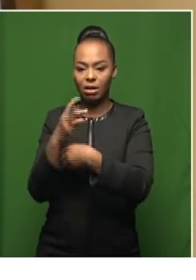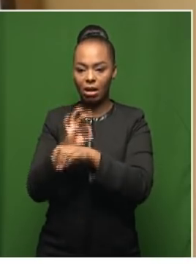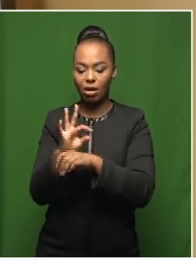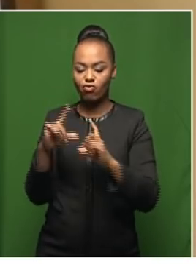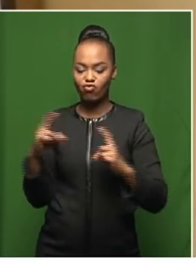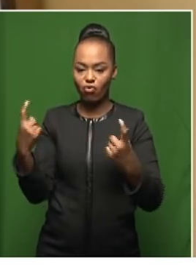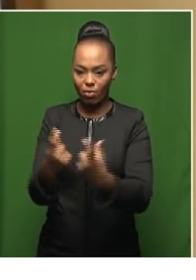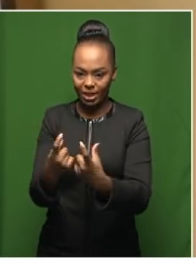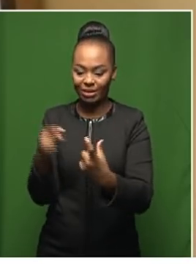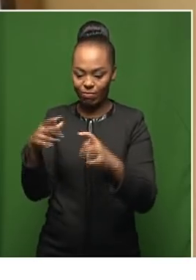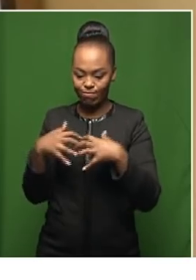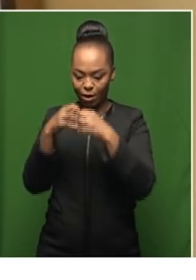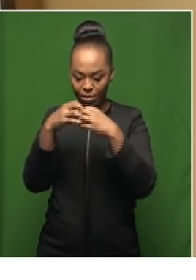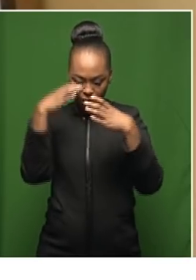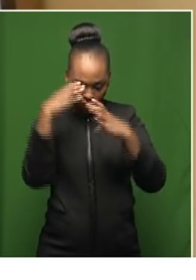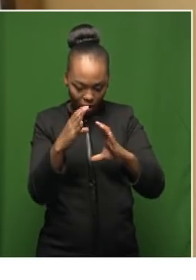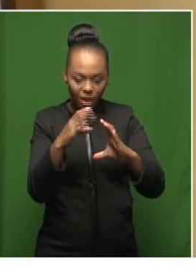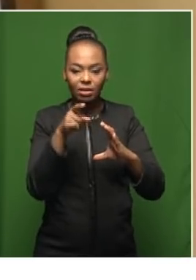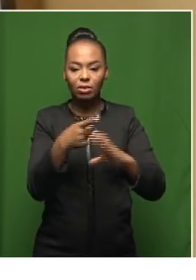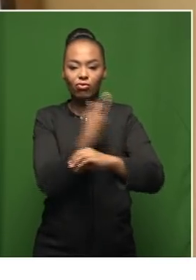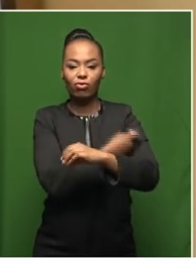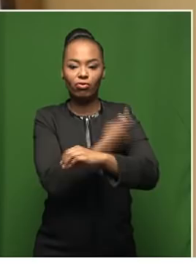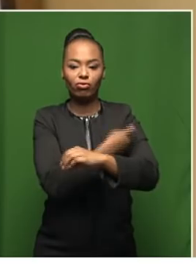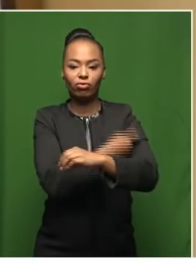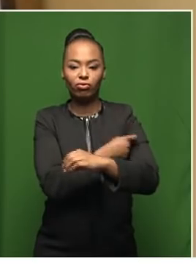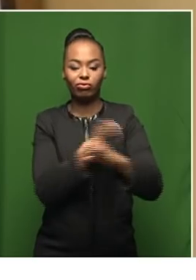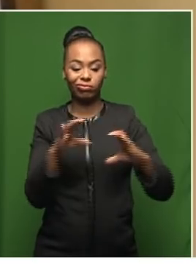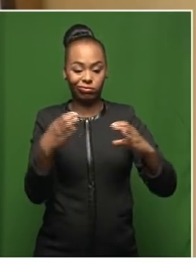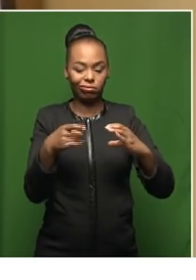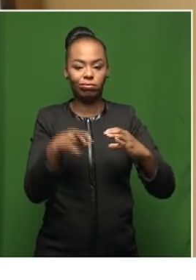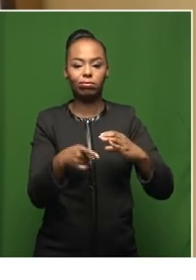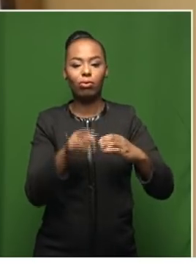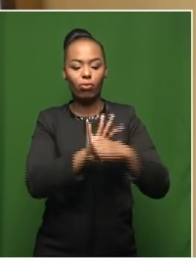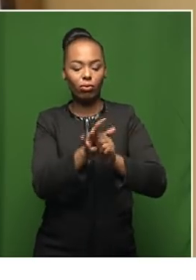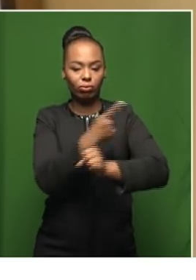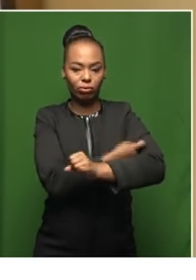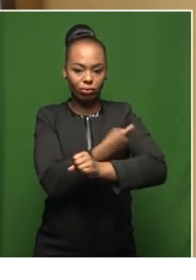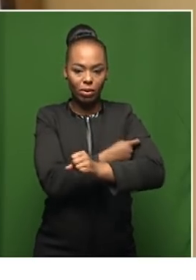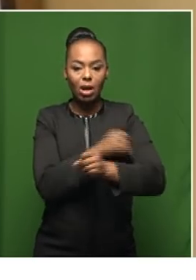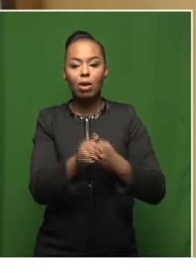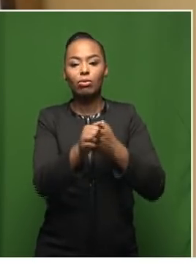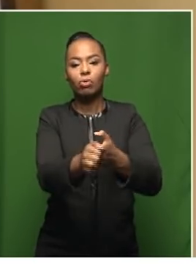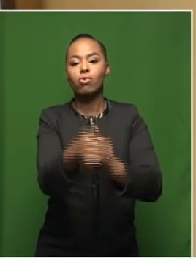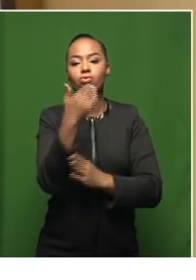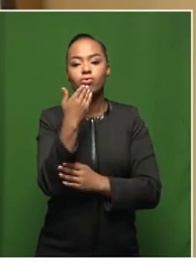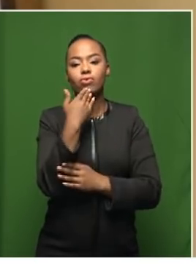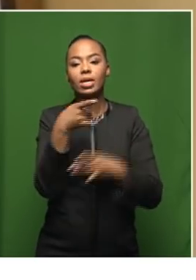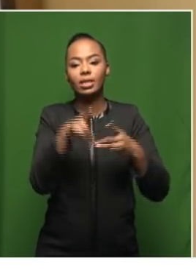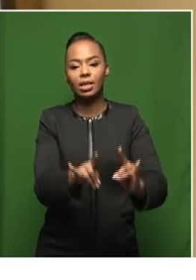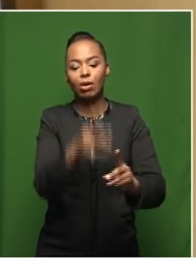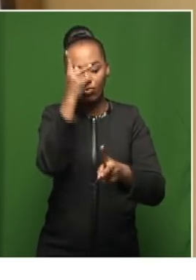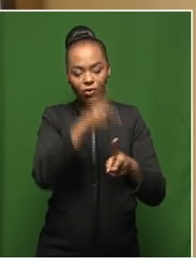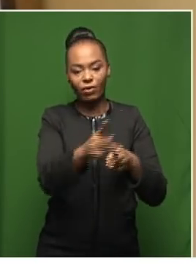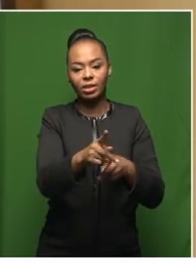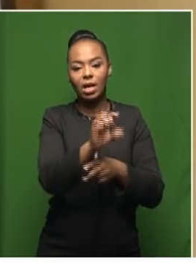on COVID-19 vaccine, which is chaired by Professor Barry Shu. Now, this team of experts were